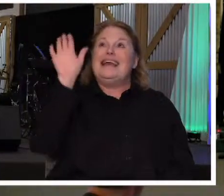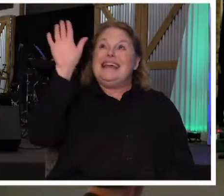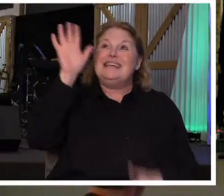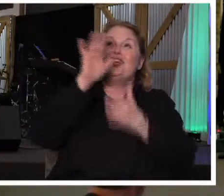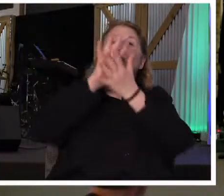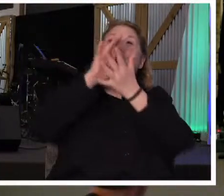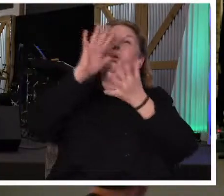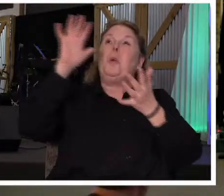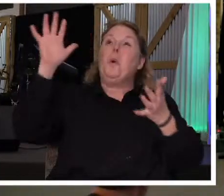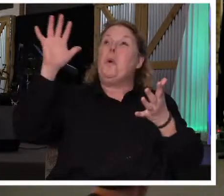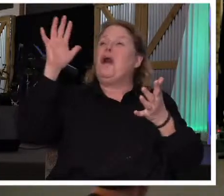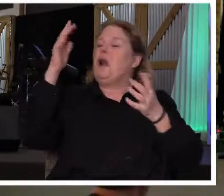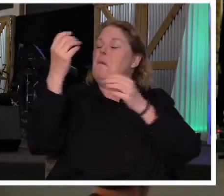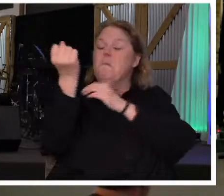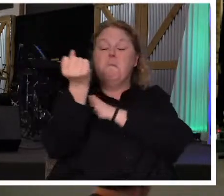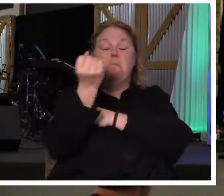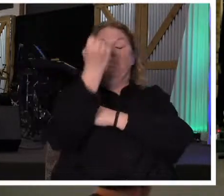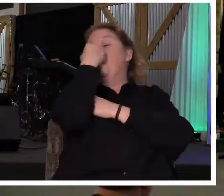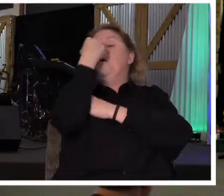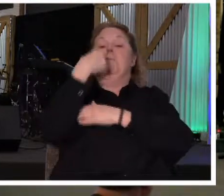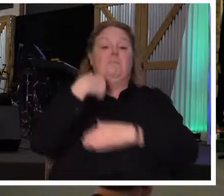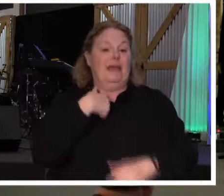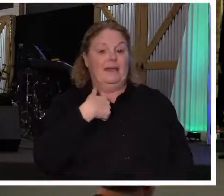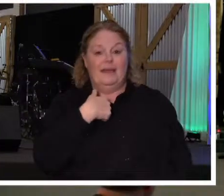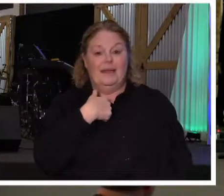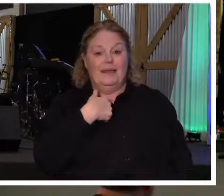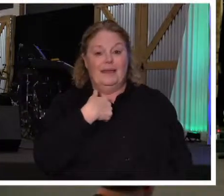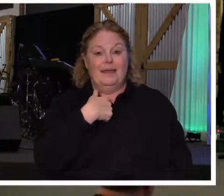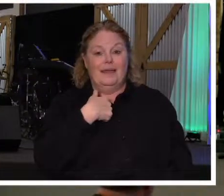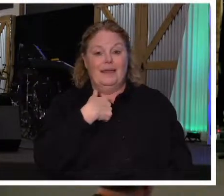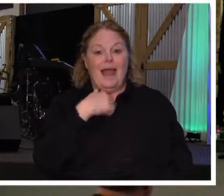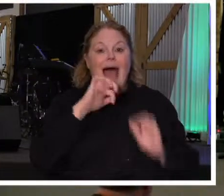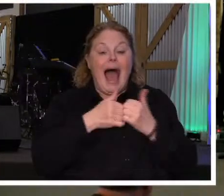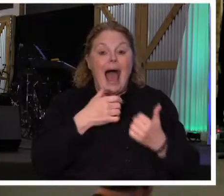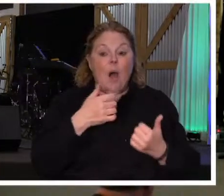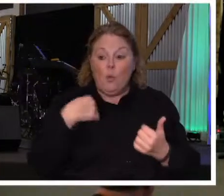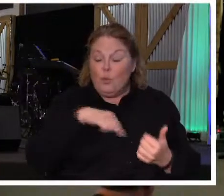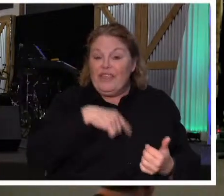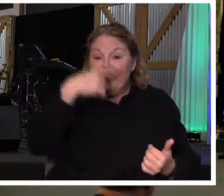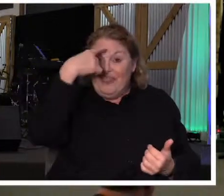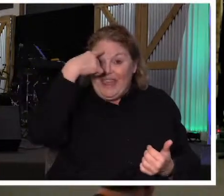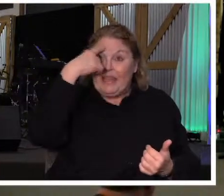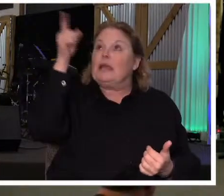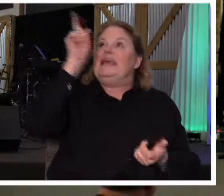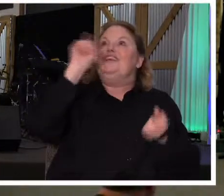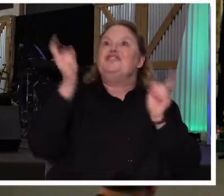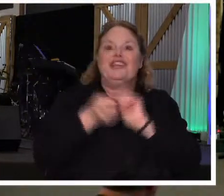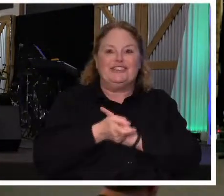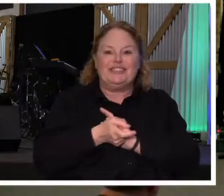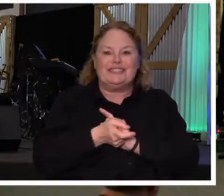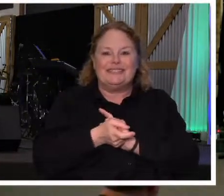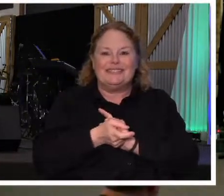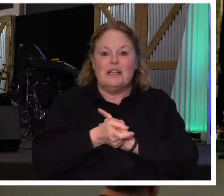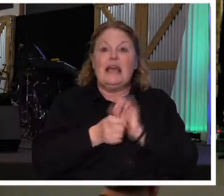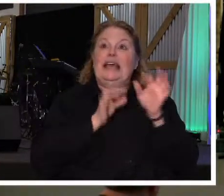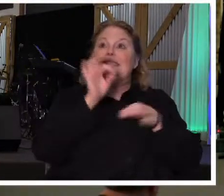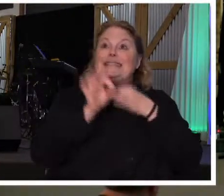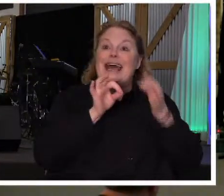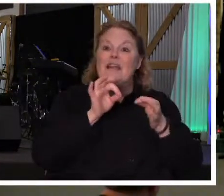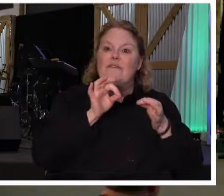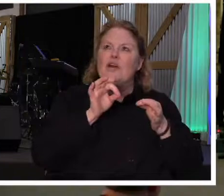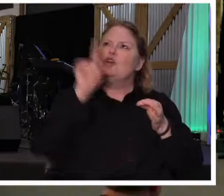heavier than your beliefs. And he changes the way you think. And instead of trying to fit God into your